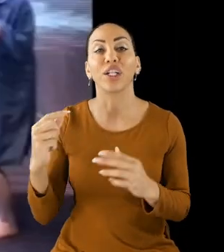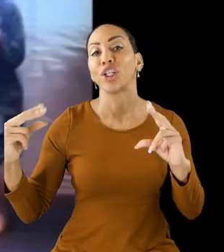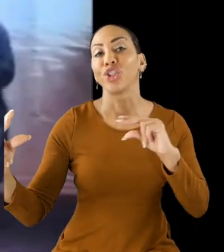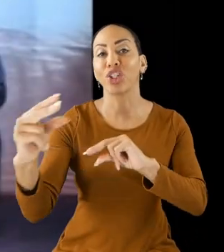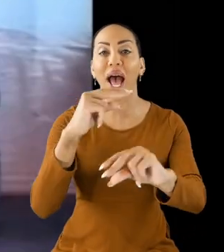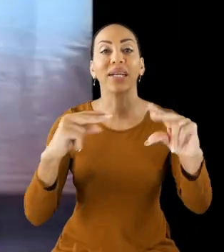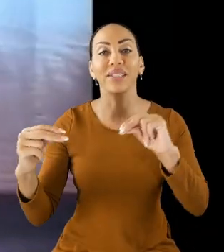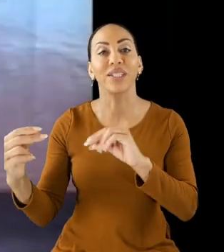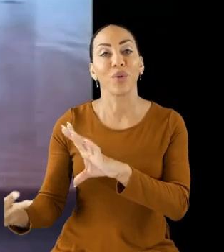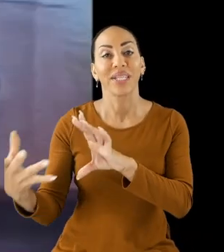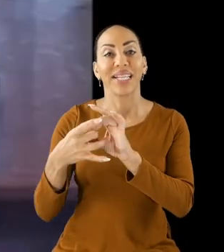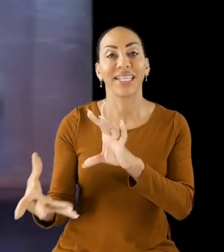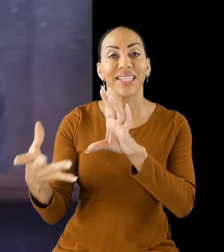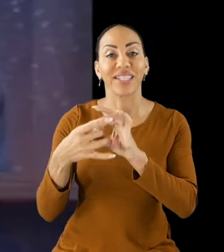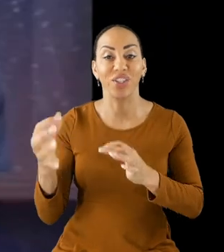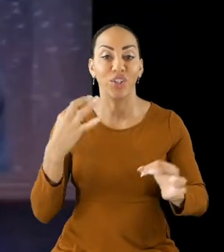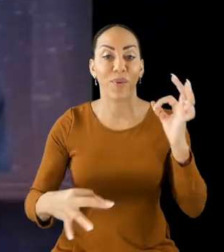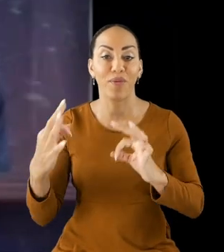between audience members.